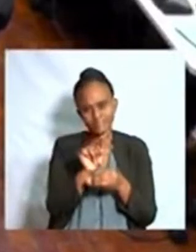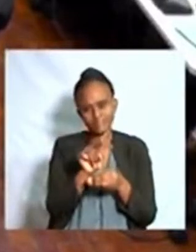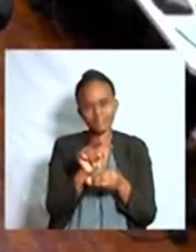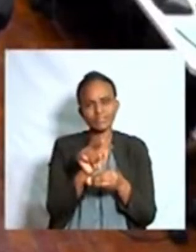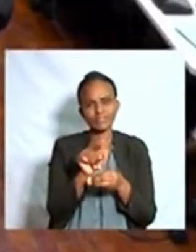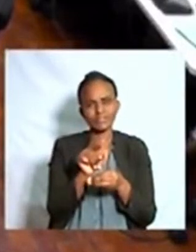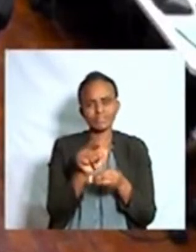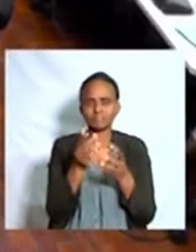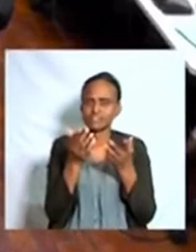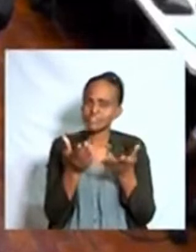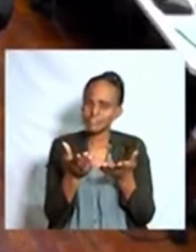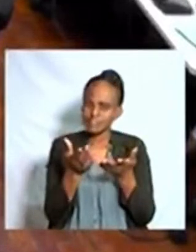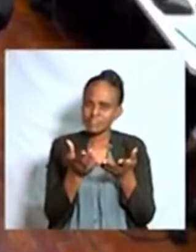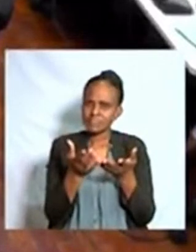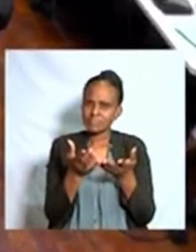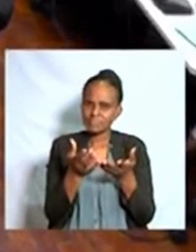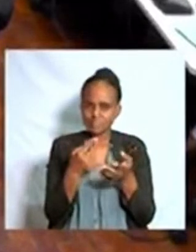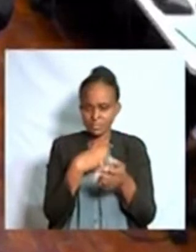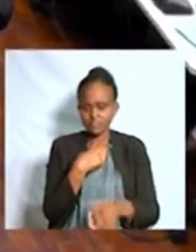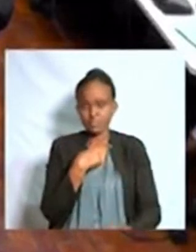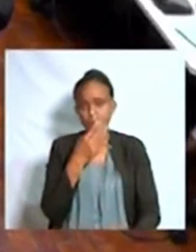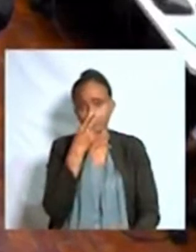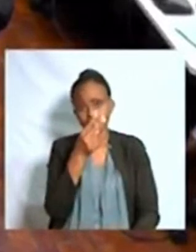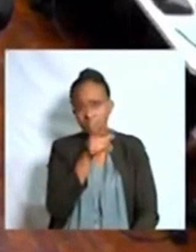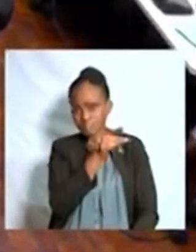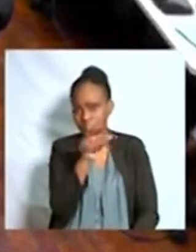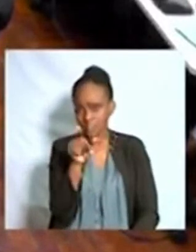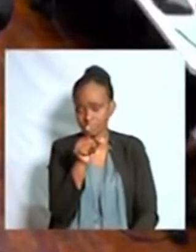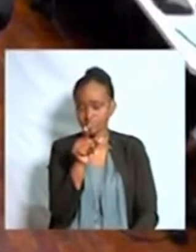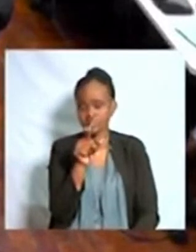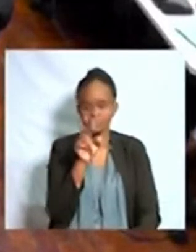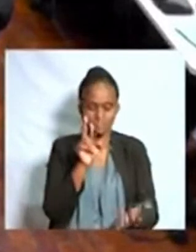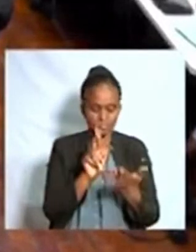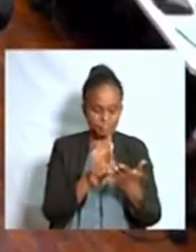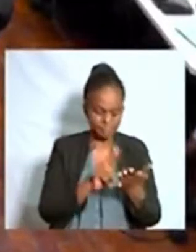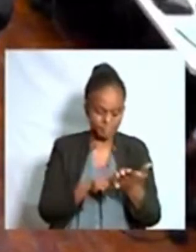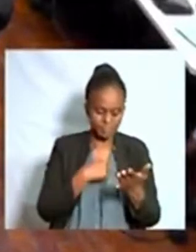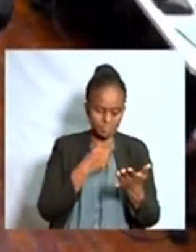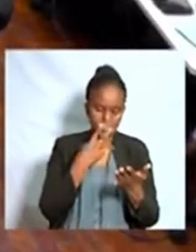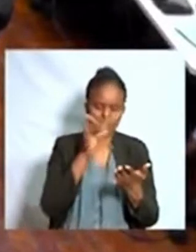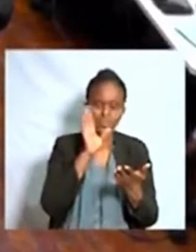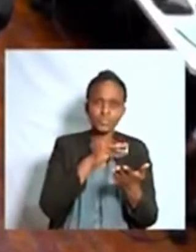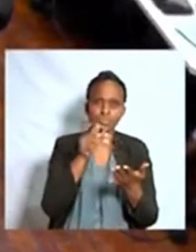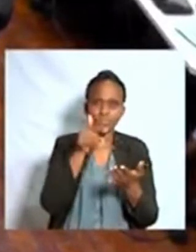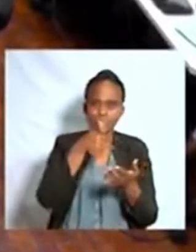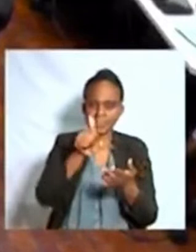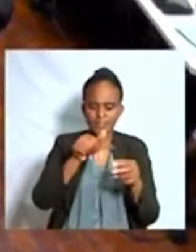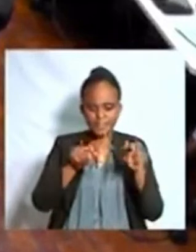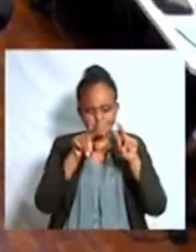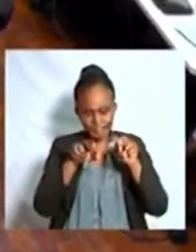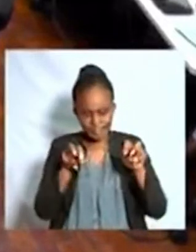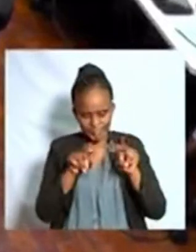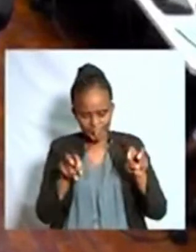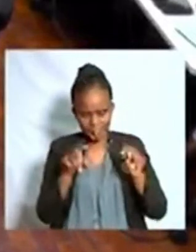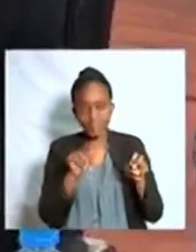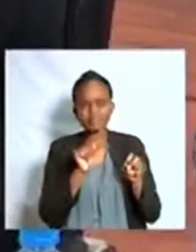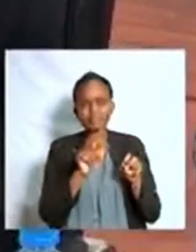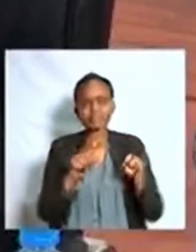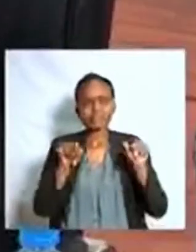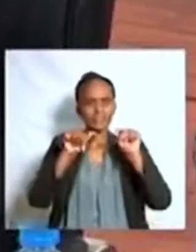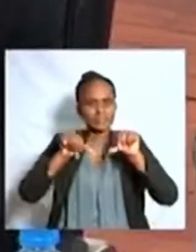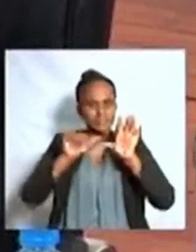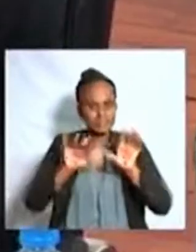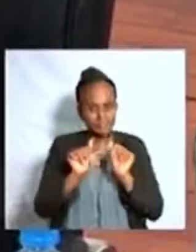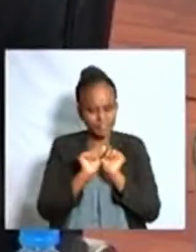At what point, I was looking into this report. When you check here, the Auditor